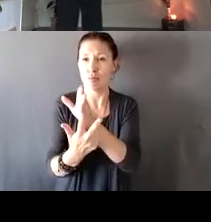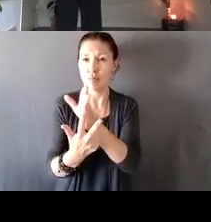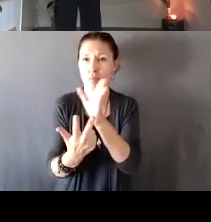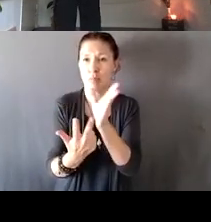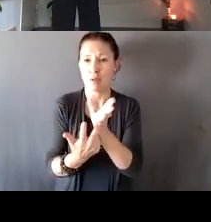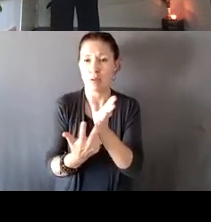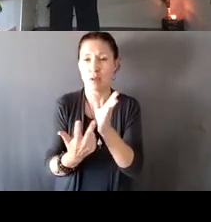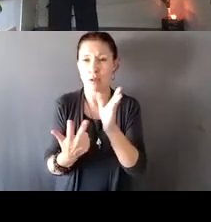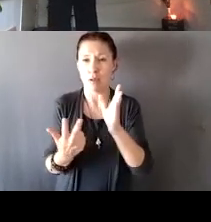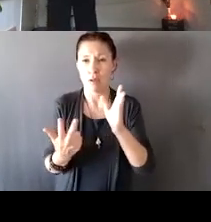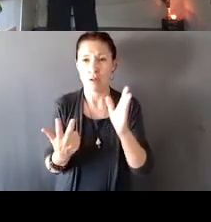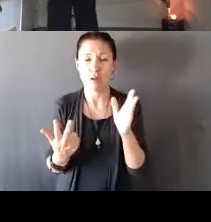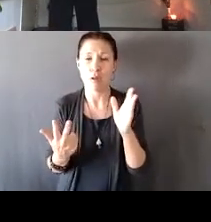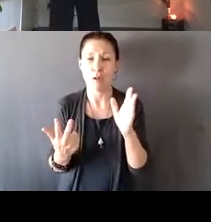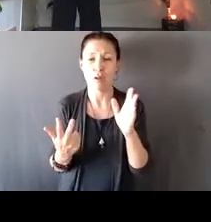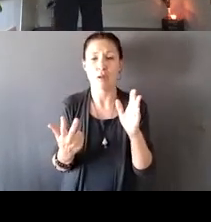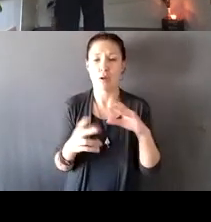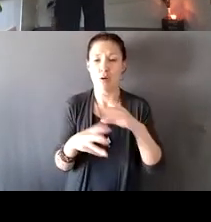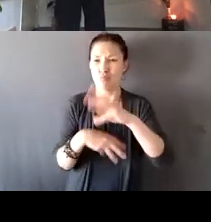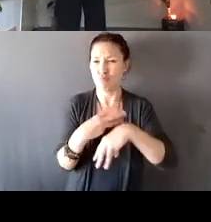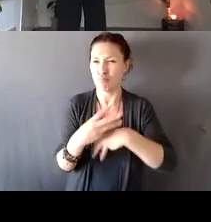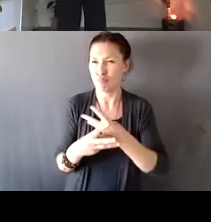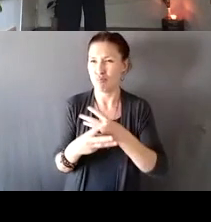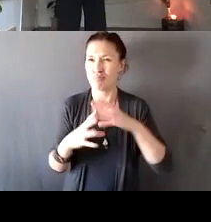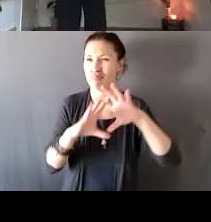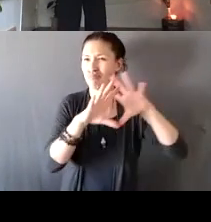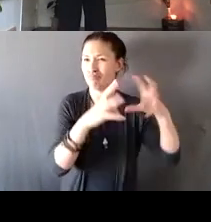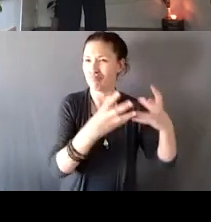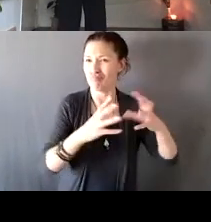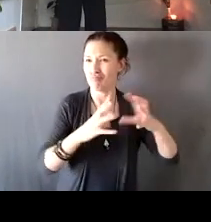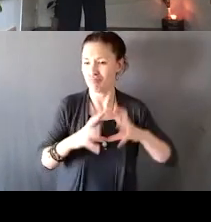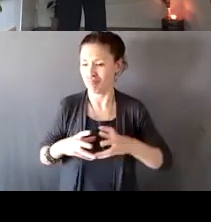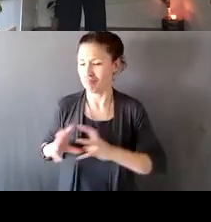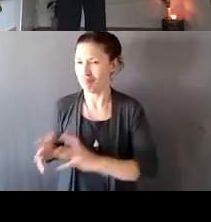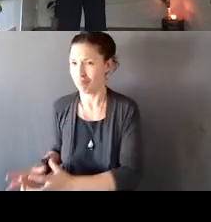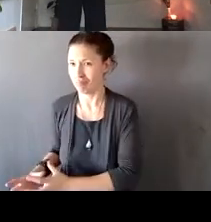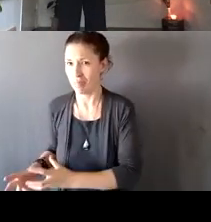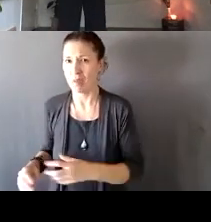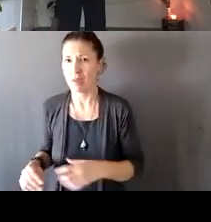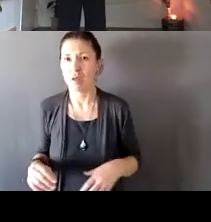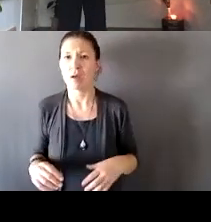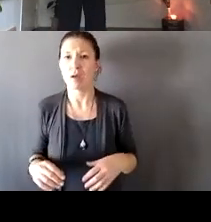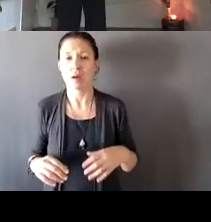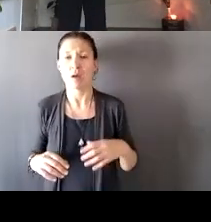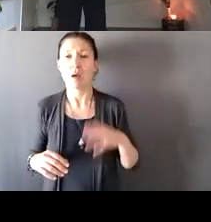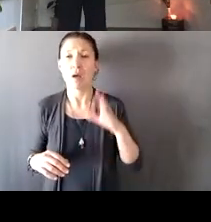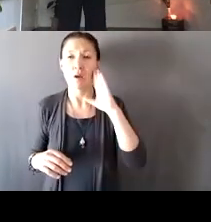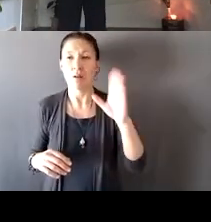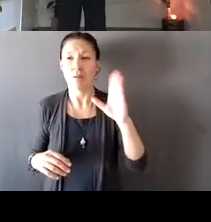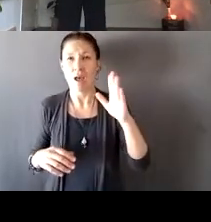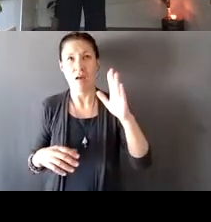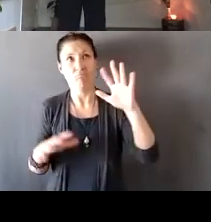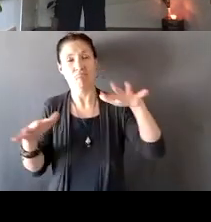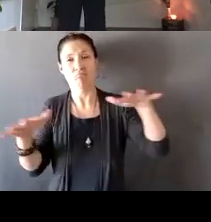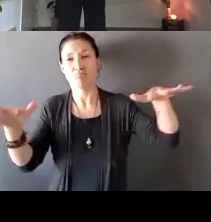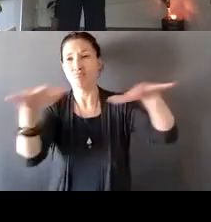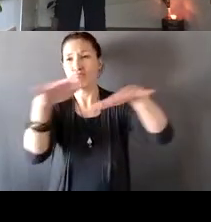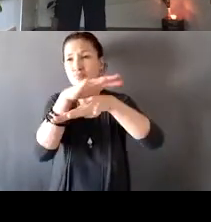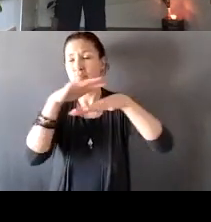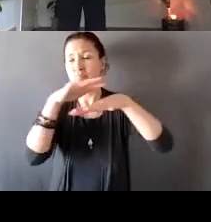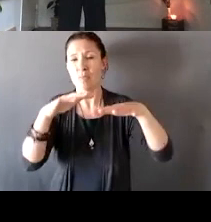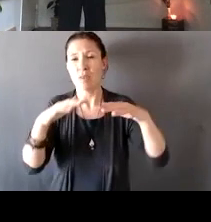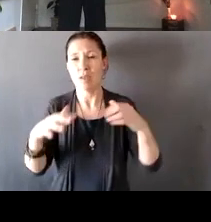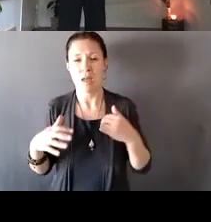practice, we reconnect to the vital cosmic life force that is always there